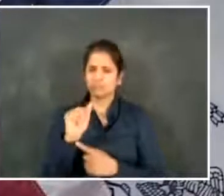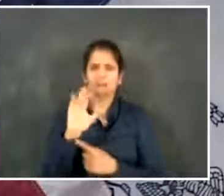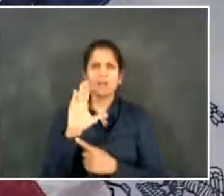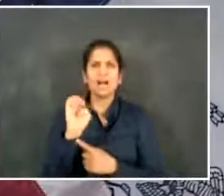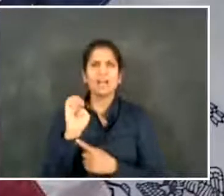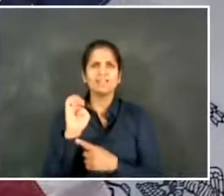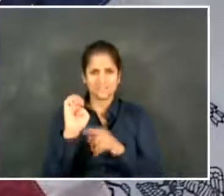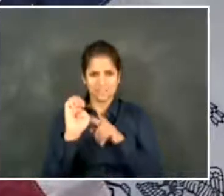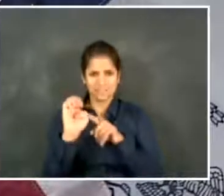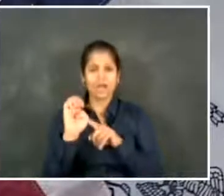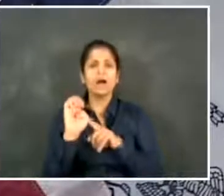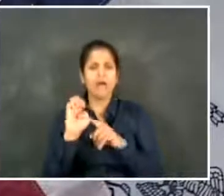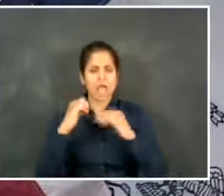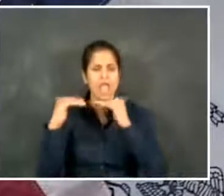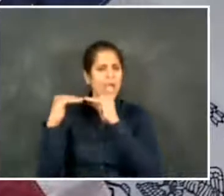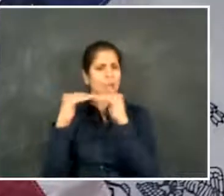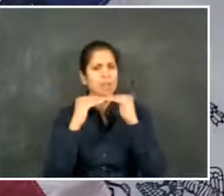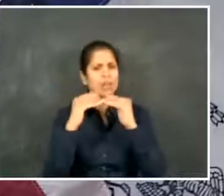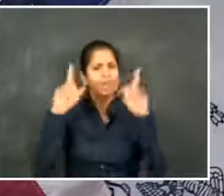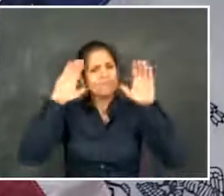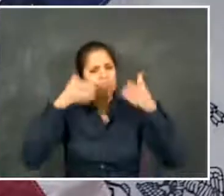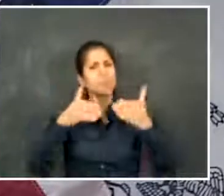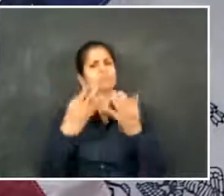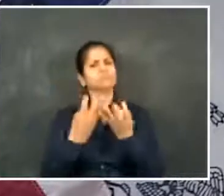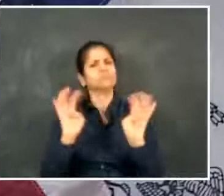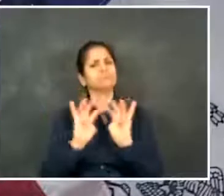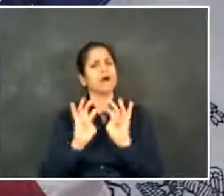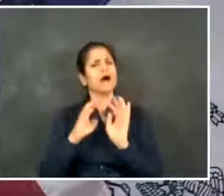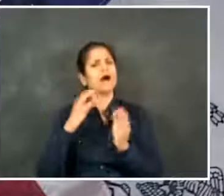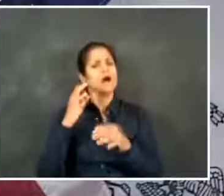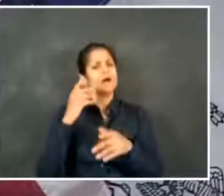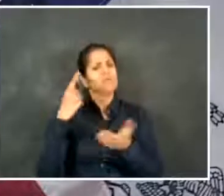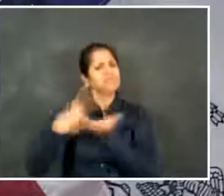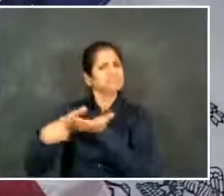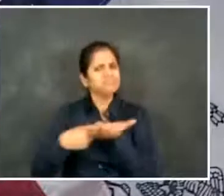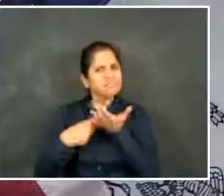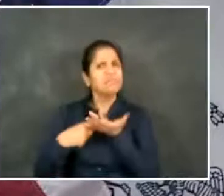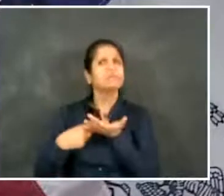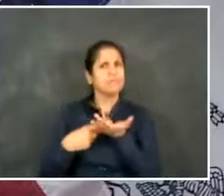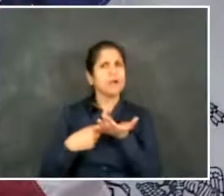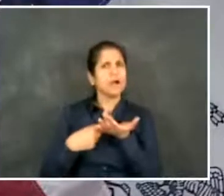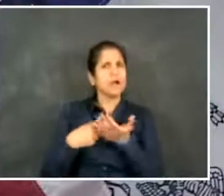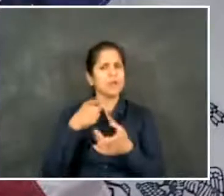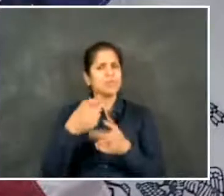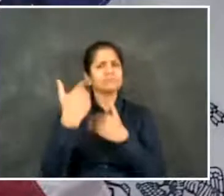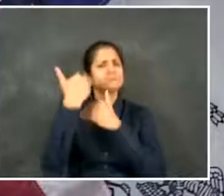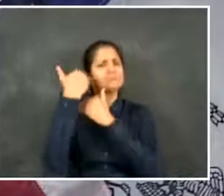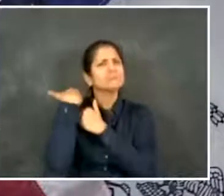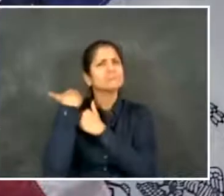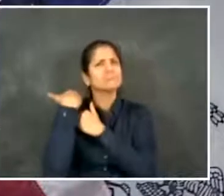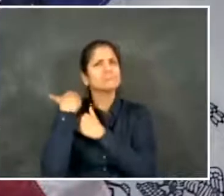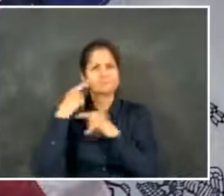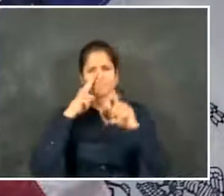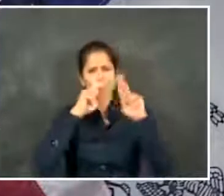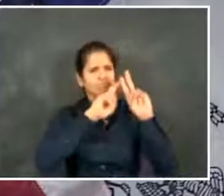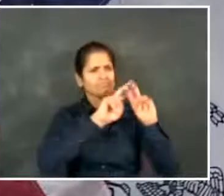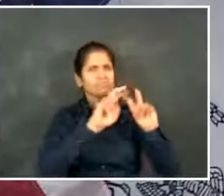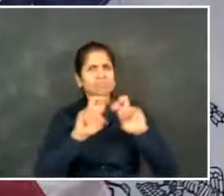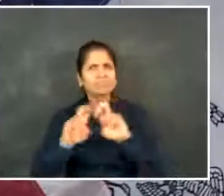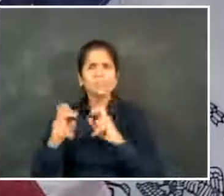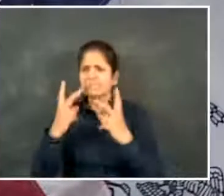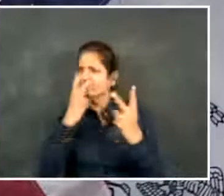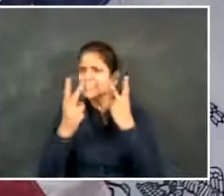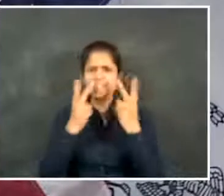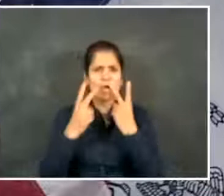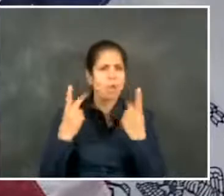and addressing existing disparities and inequities, and in some ways looking to obviate a recovery that would neglect impacted communities